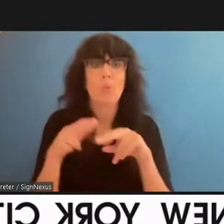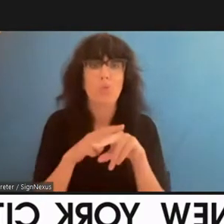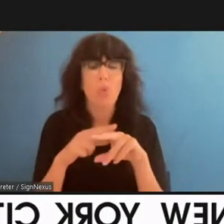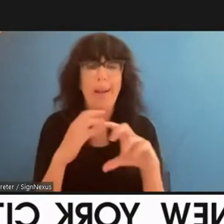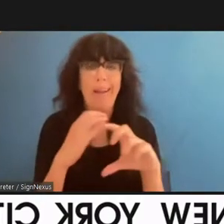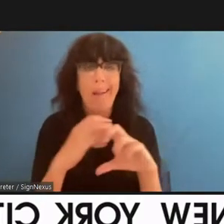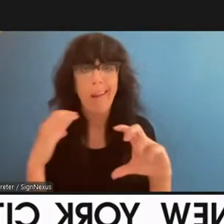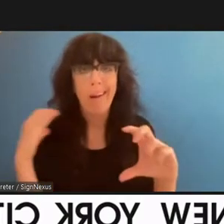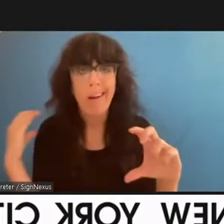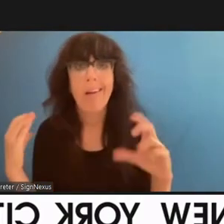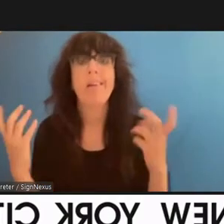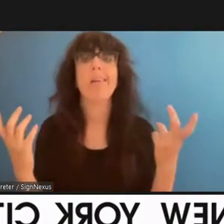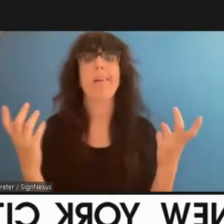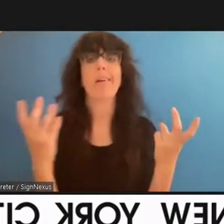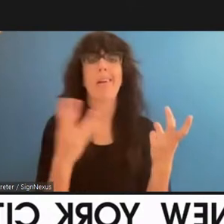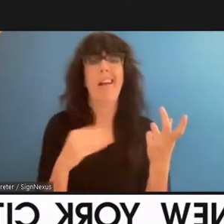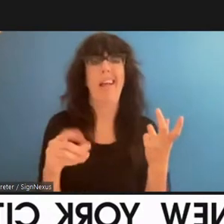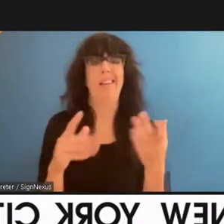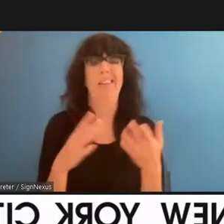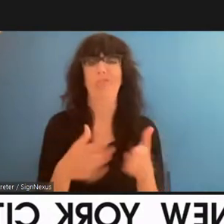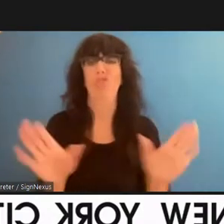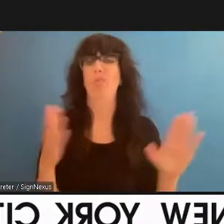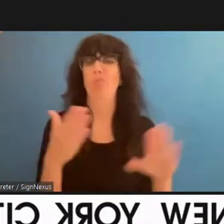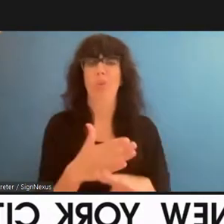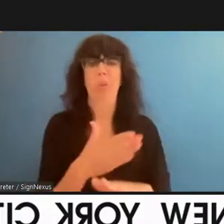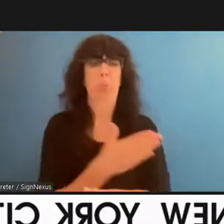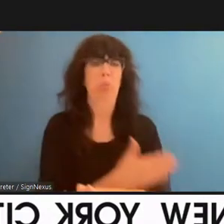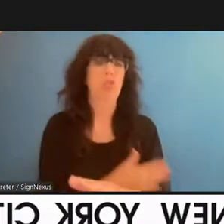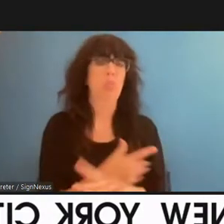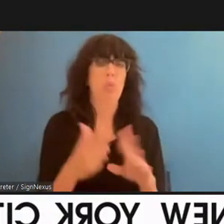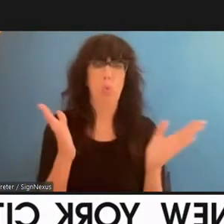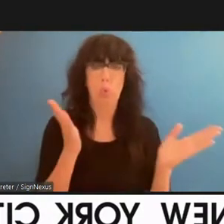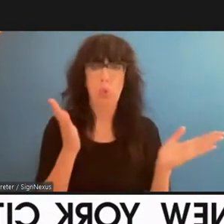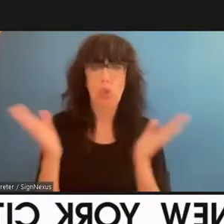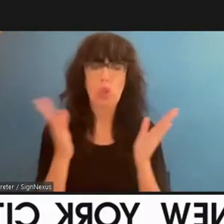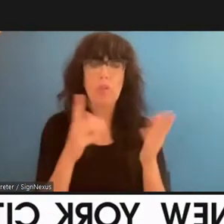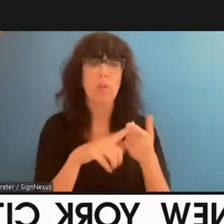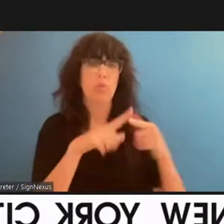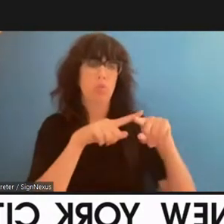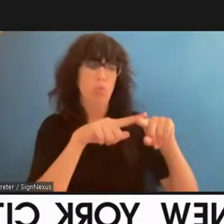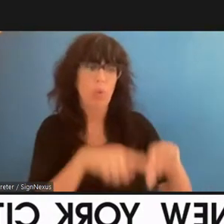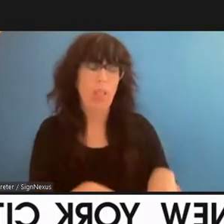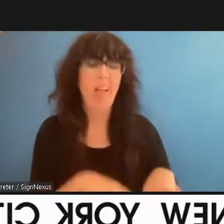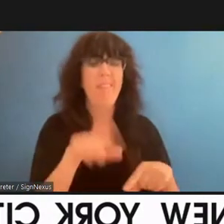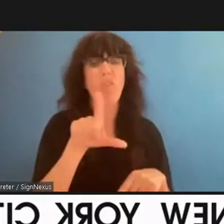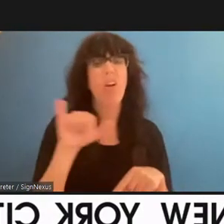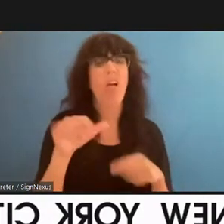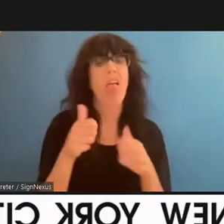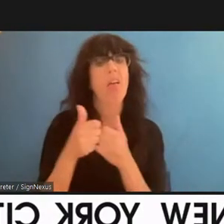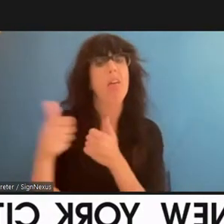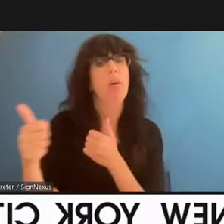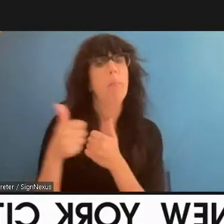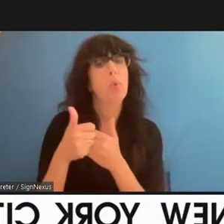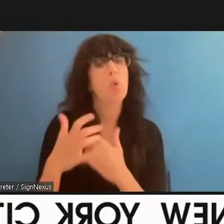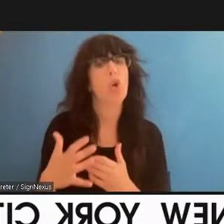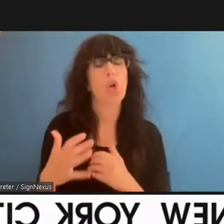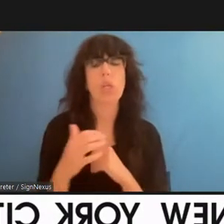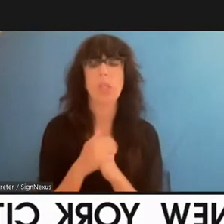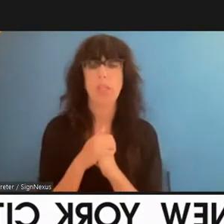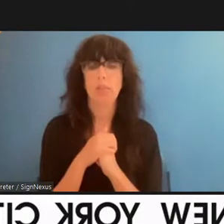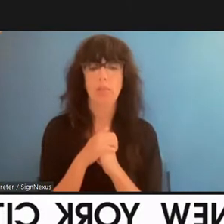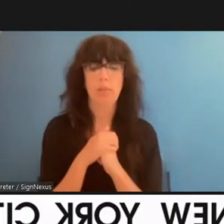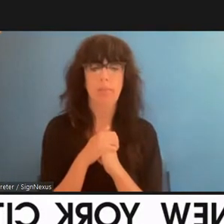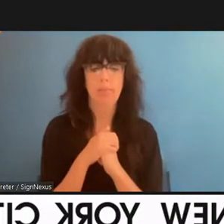and overall improvements to service and reliability for long island commuters importantly